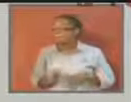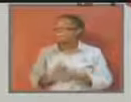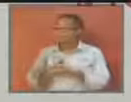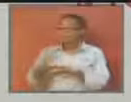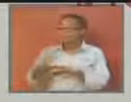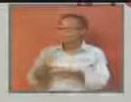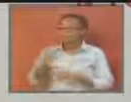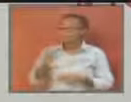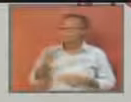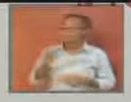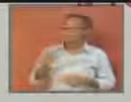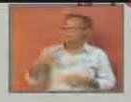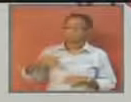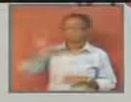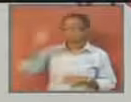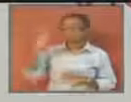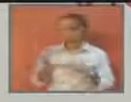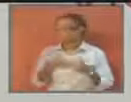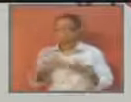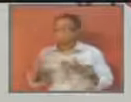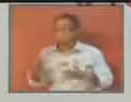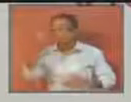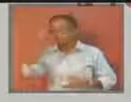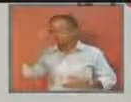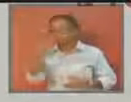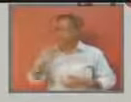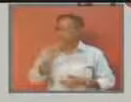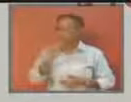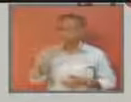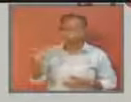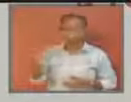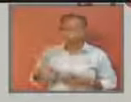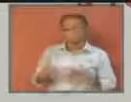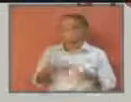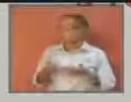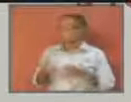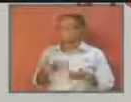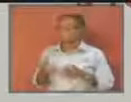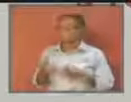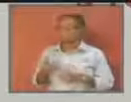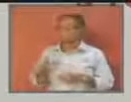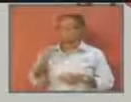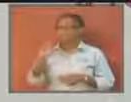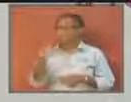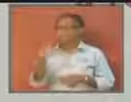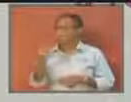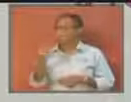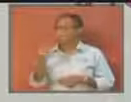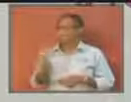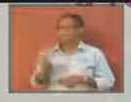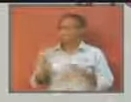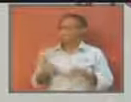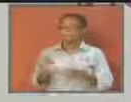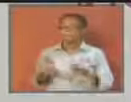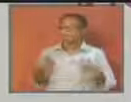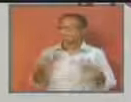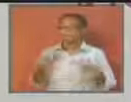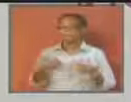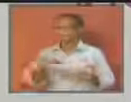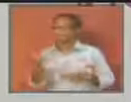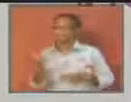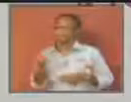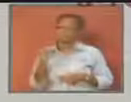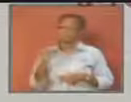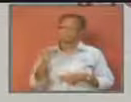60 with comorbidities, as well as, of course, healthcare workers will be given their vaccine by walk-in from Wednesday. Okay, great. Thank you. And I